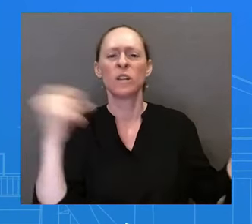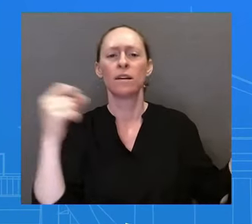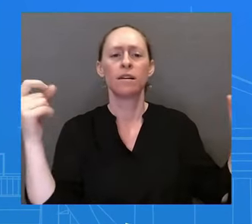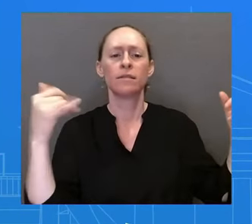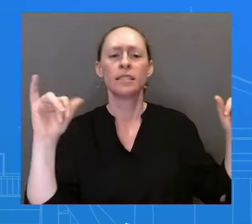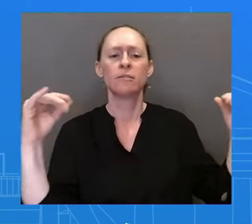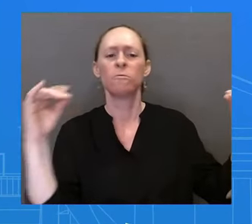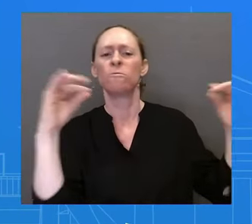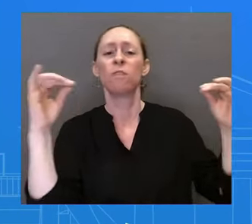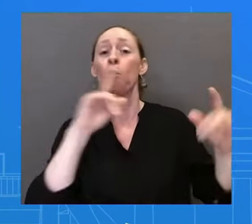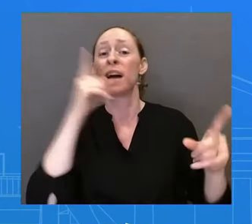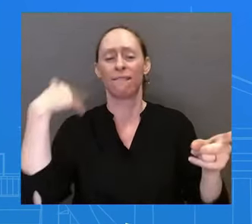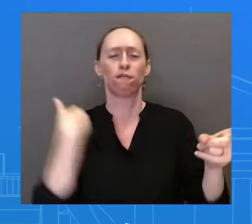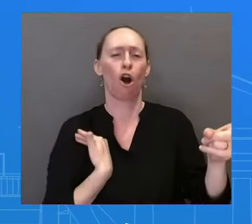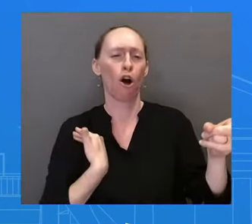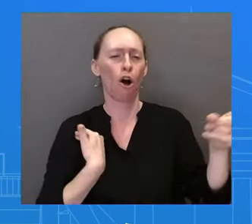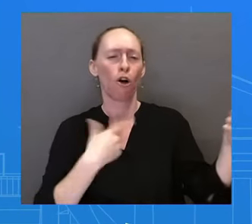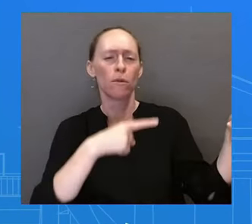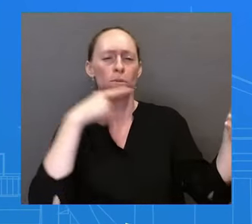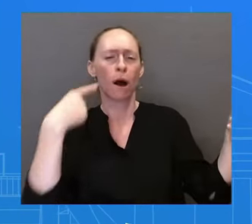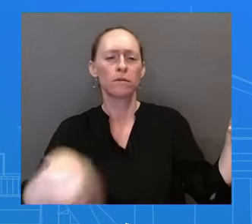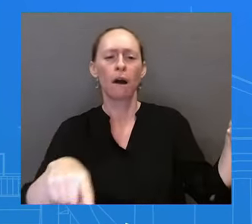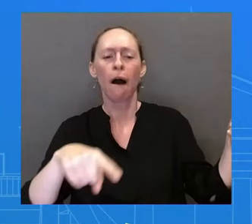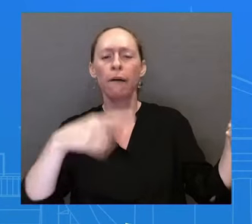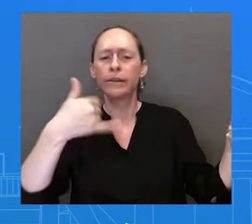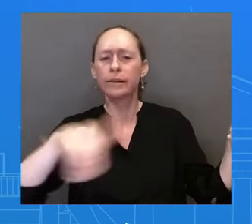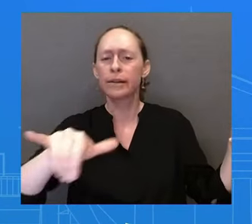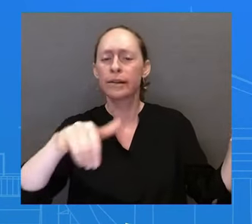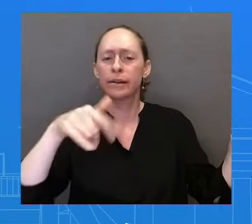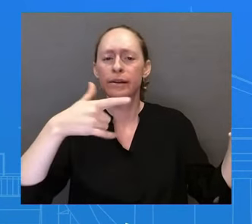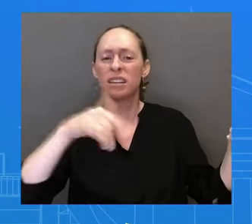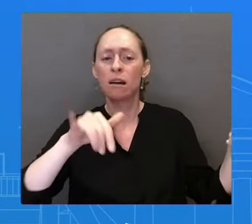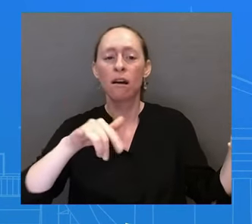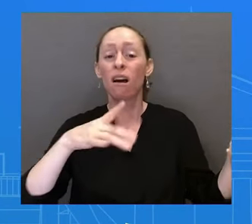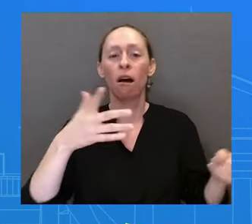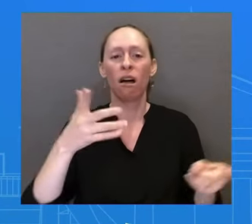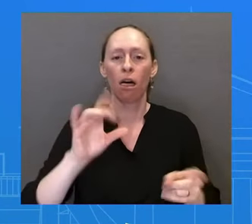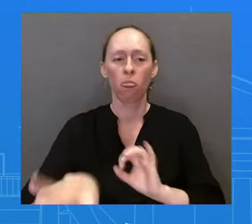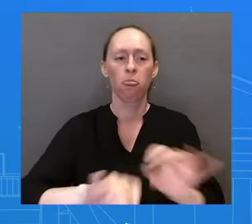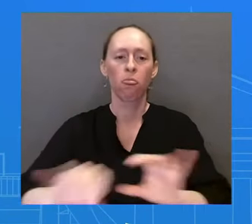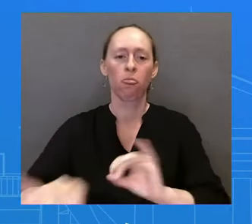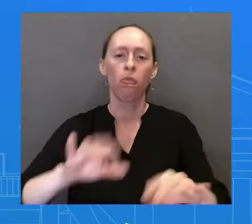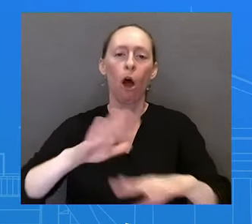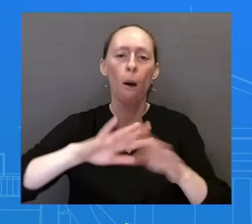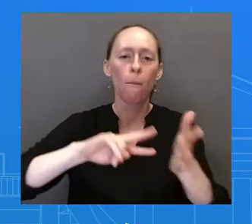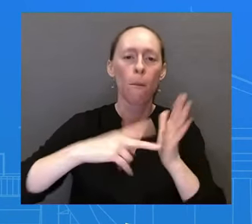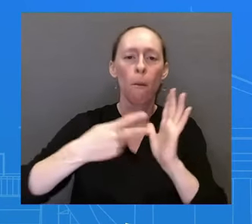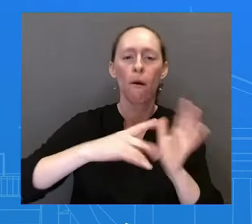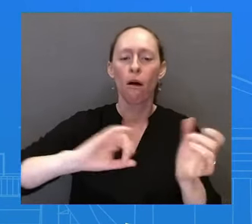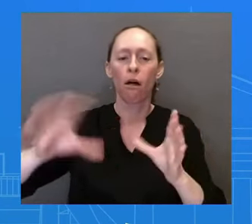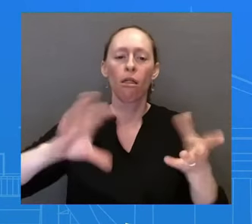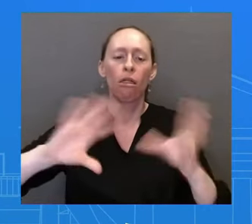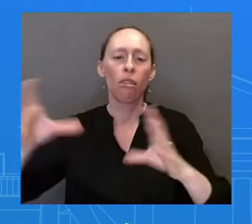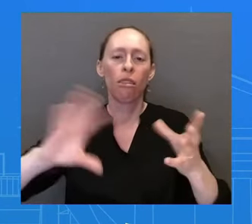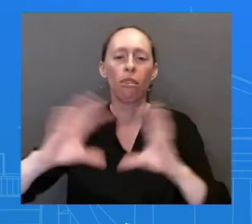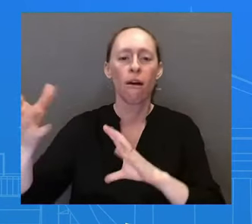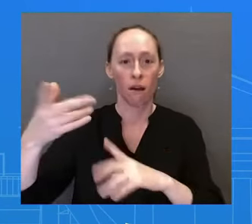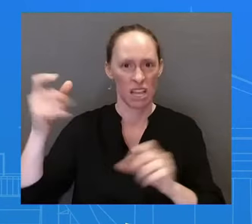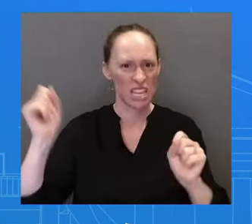and irresponsible ways of talking about nuclear capabilities. But again, we haven't seen any indication